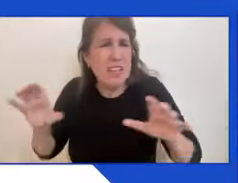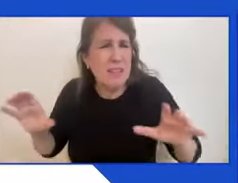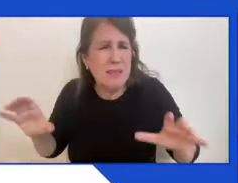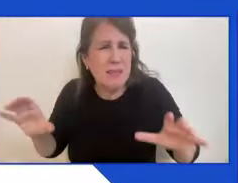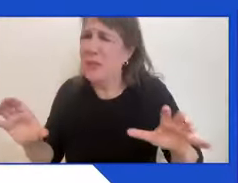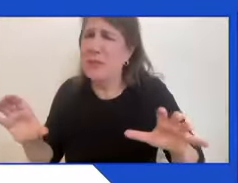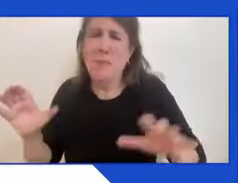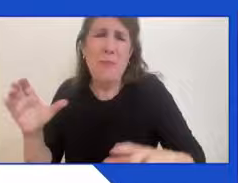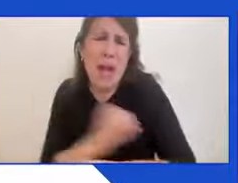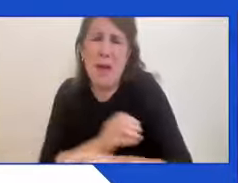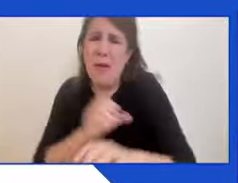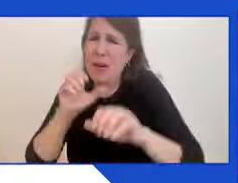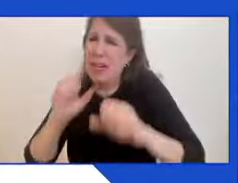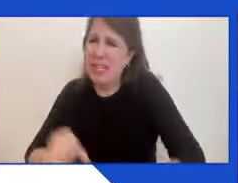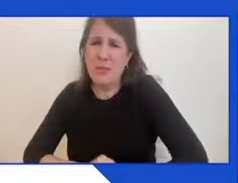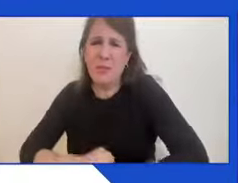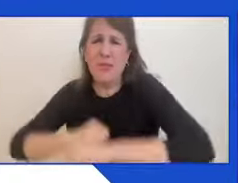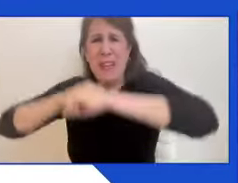sides?